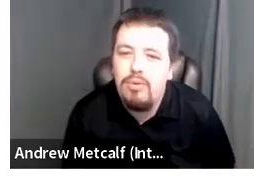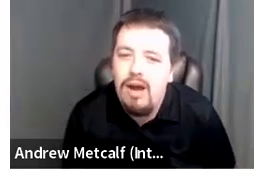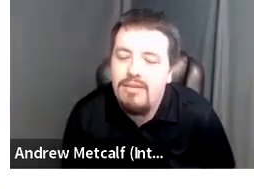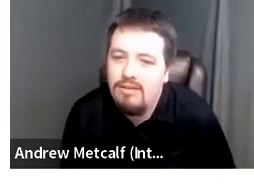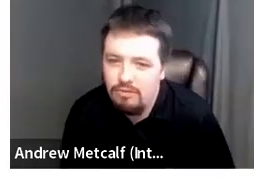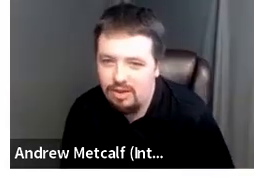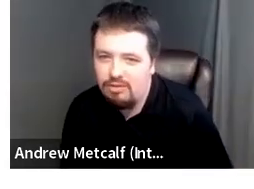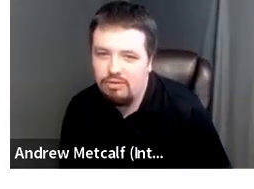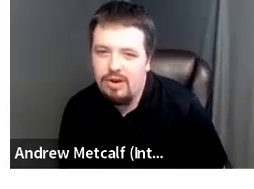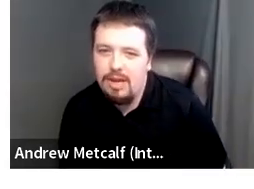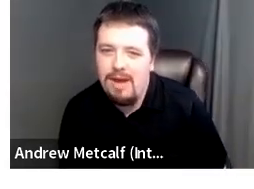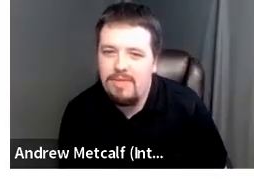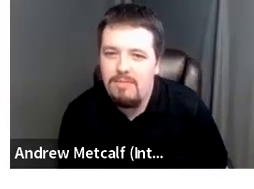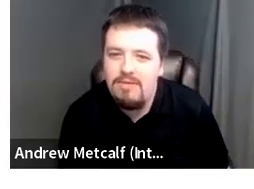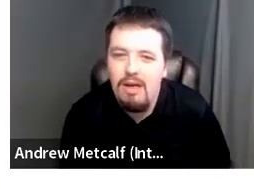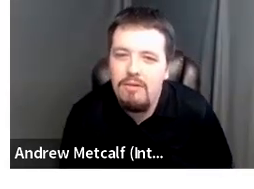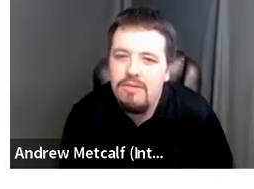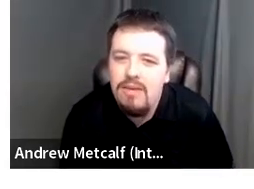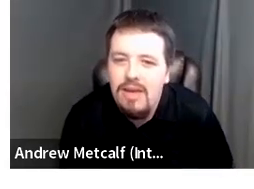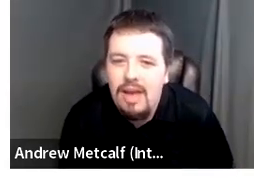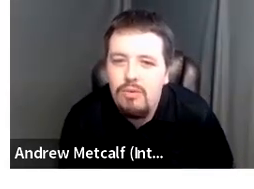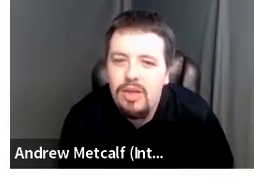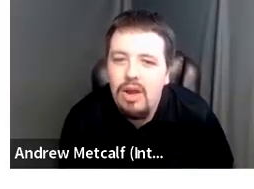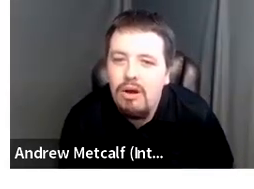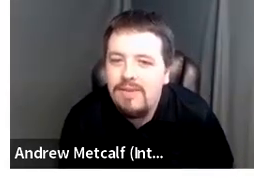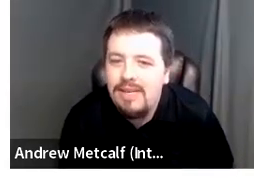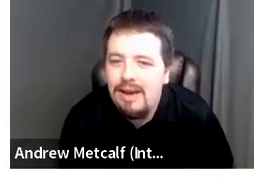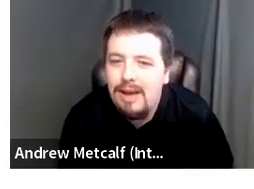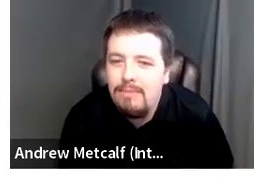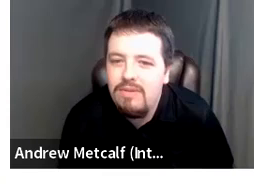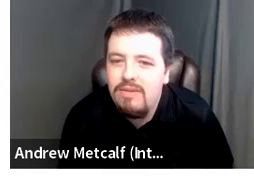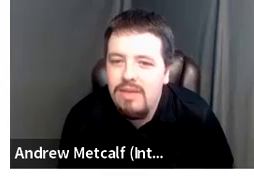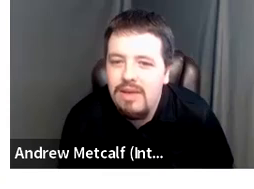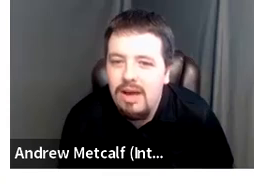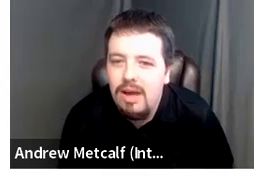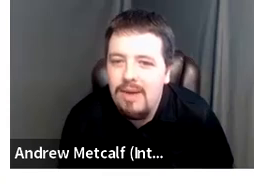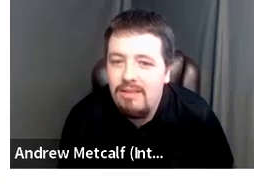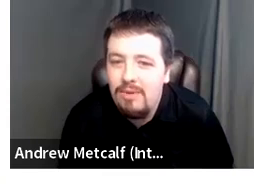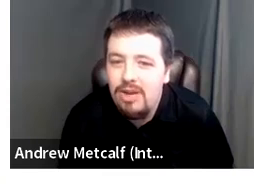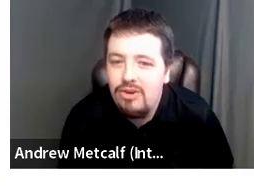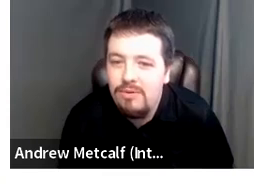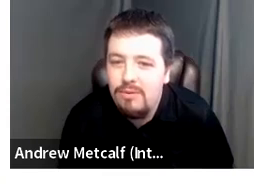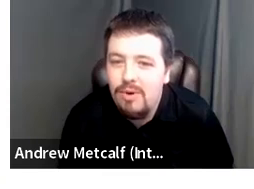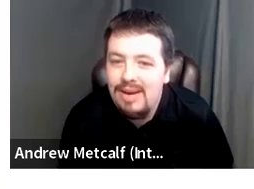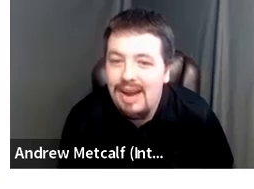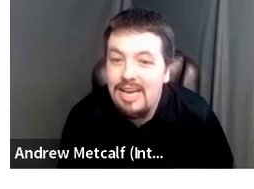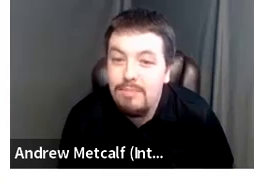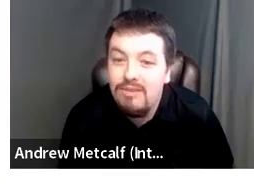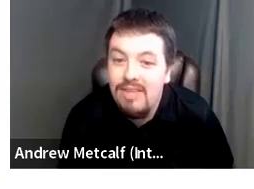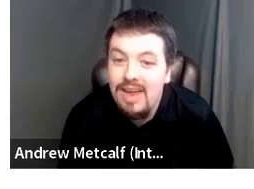really a process of really learning about themselves. And really oftentimes, as we've mentioned